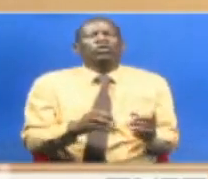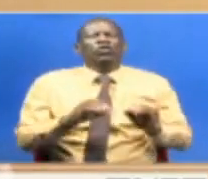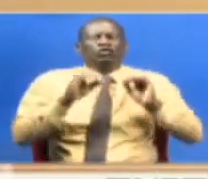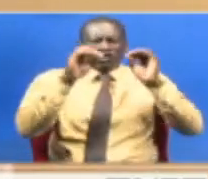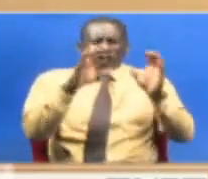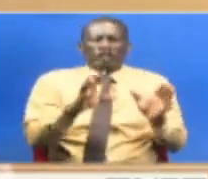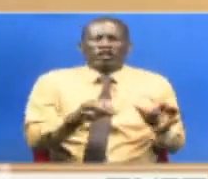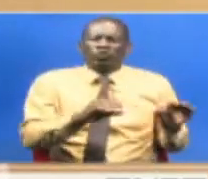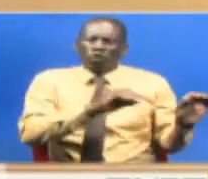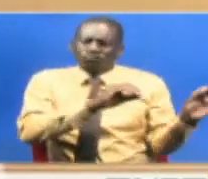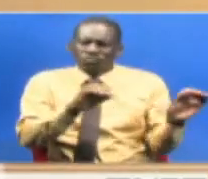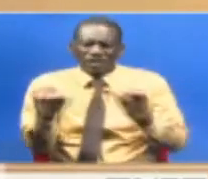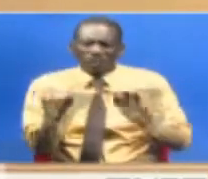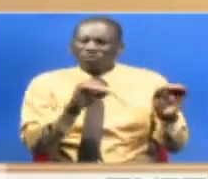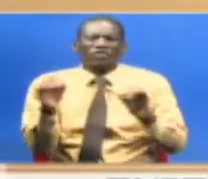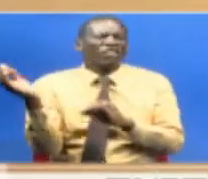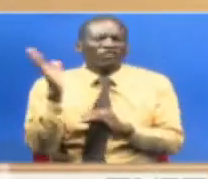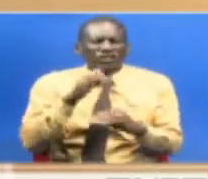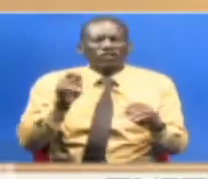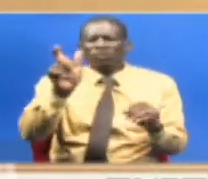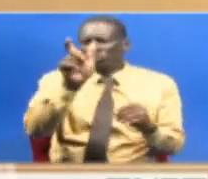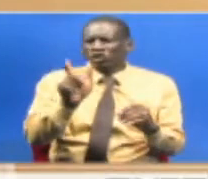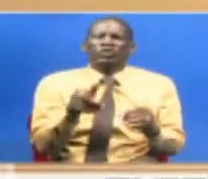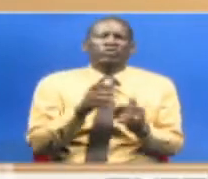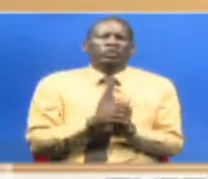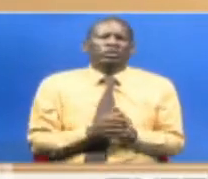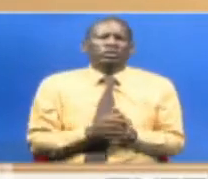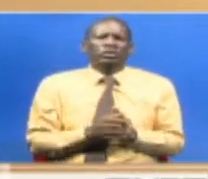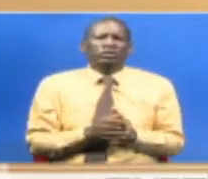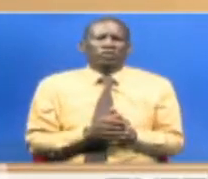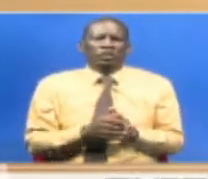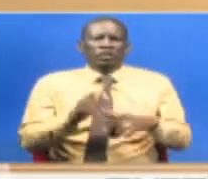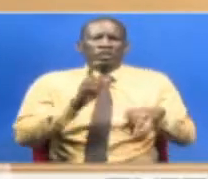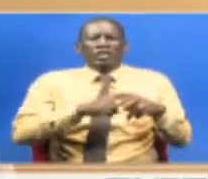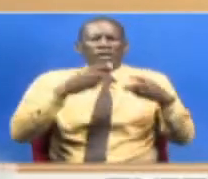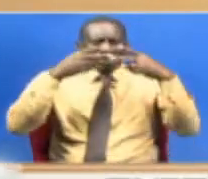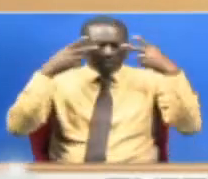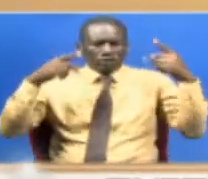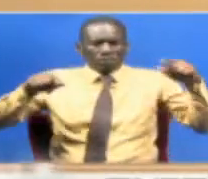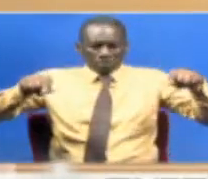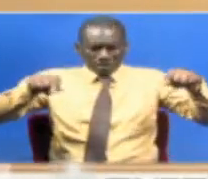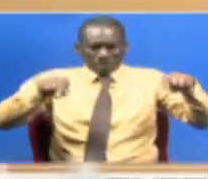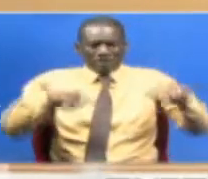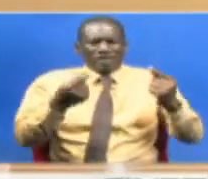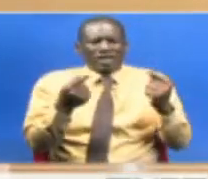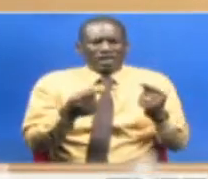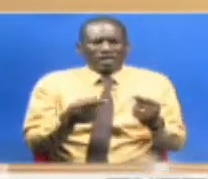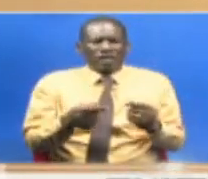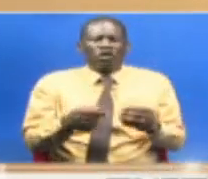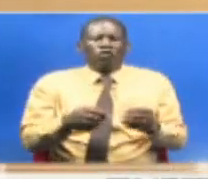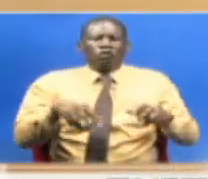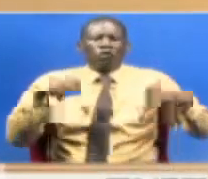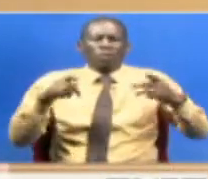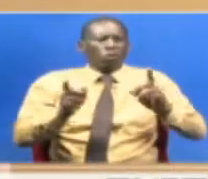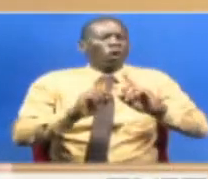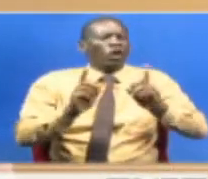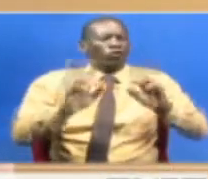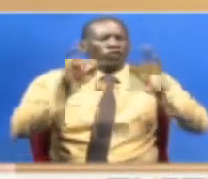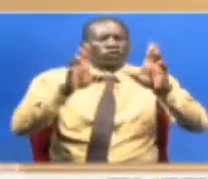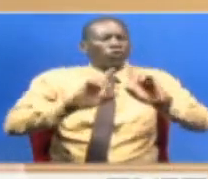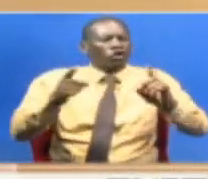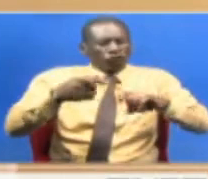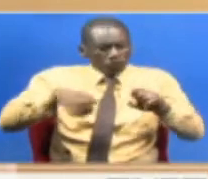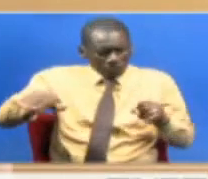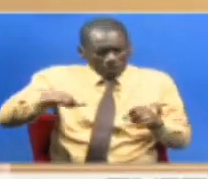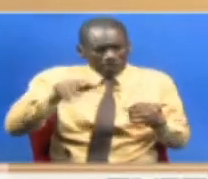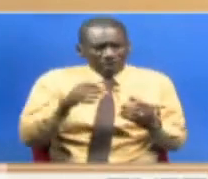of teachers during the Al-Shabaab attack on non-local teachers. So at